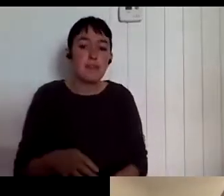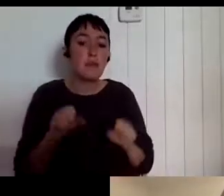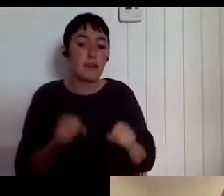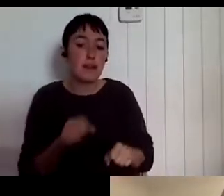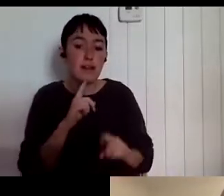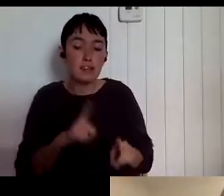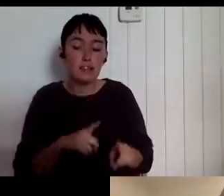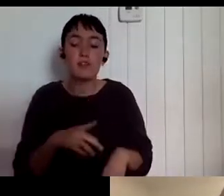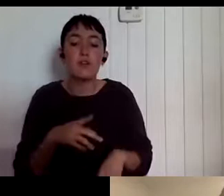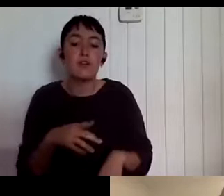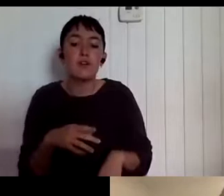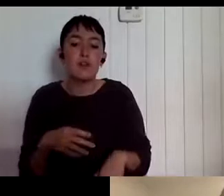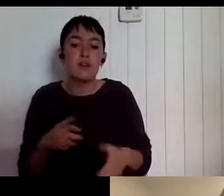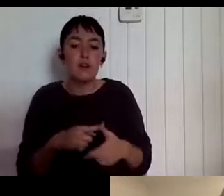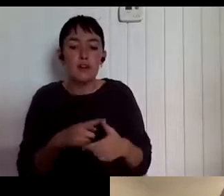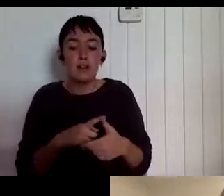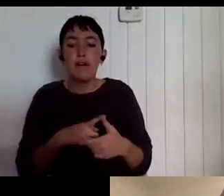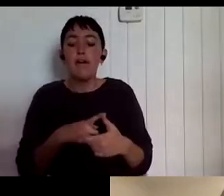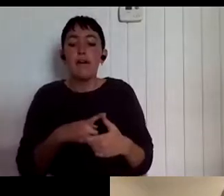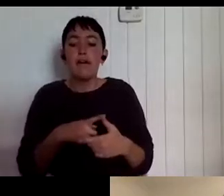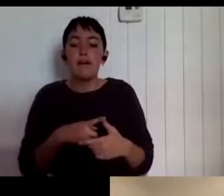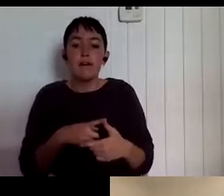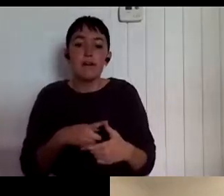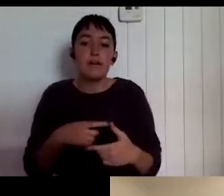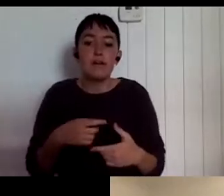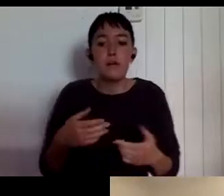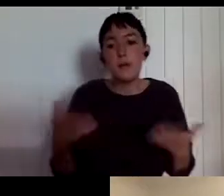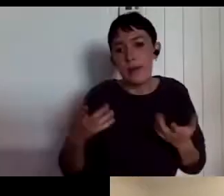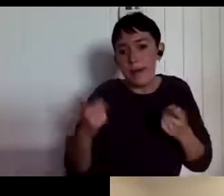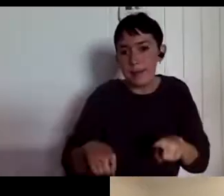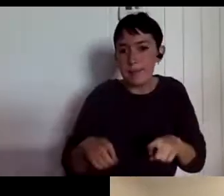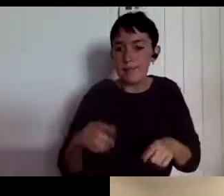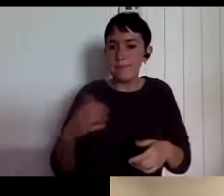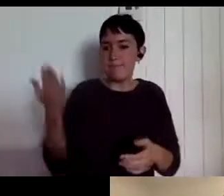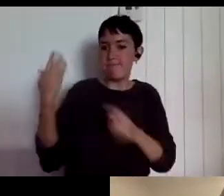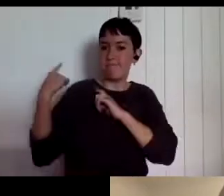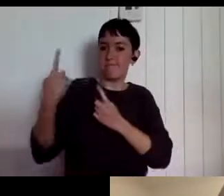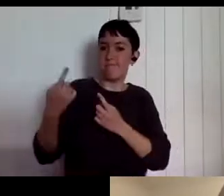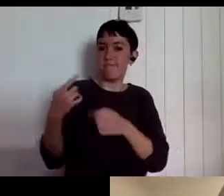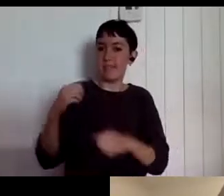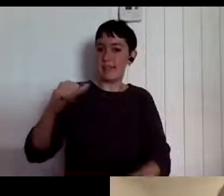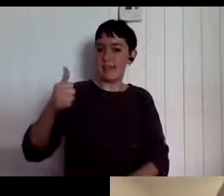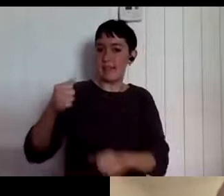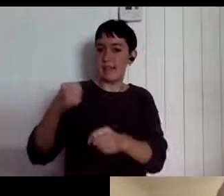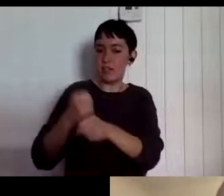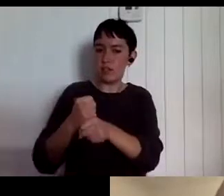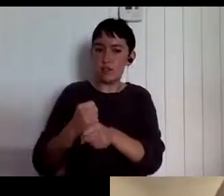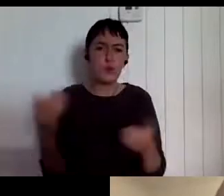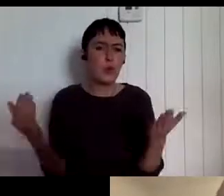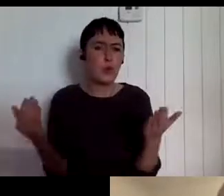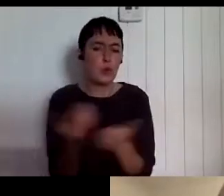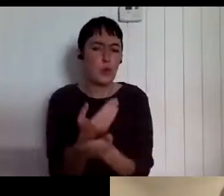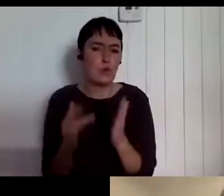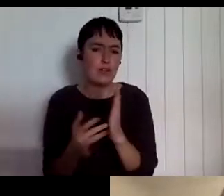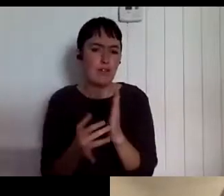twofold. One thing is, in terms of like the, what happened in the past 10 years, there's really been an explosion of new technologies in terms of the battery